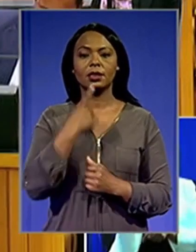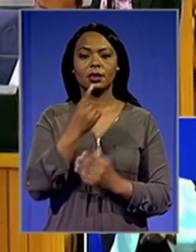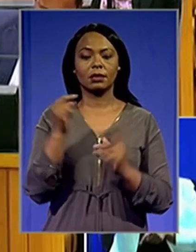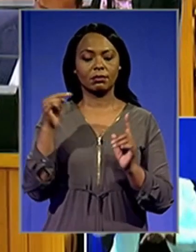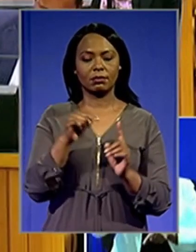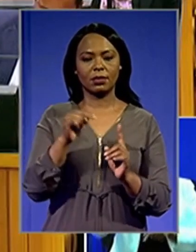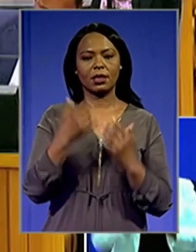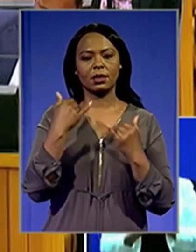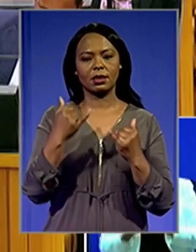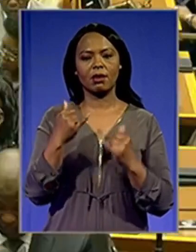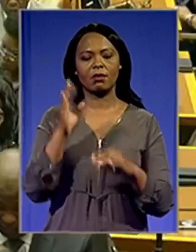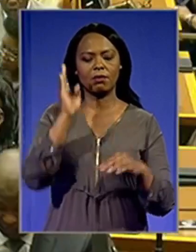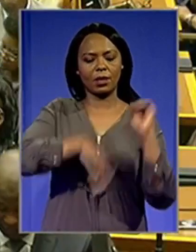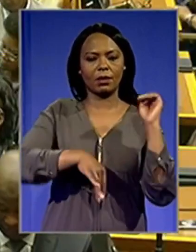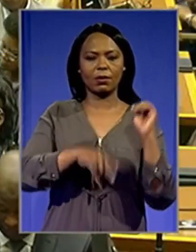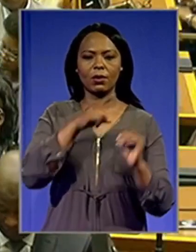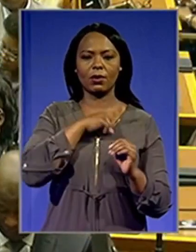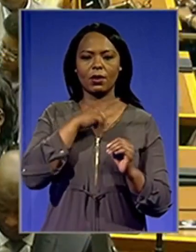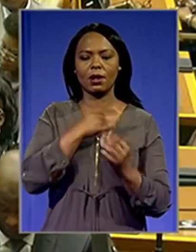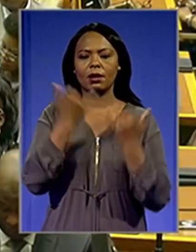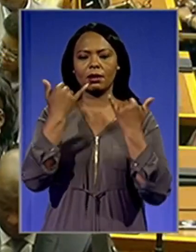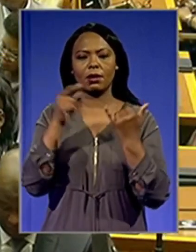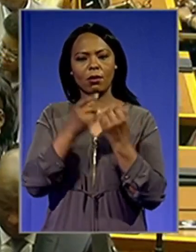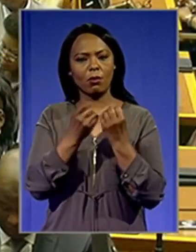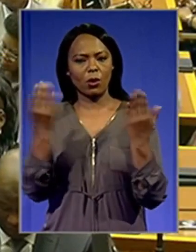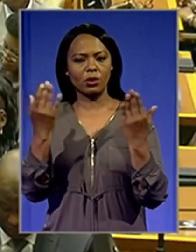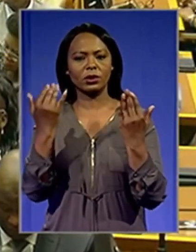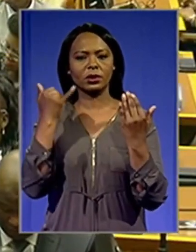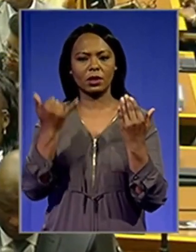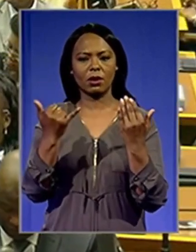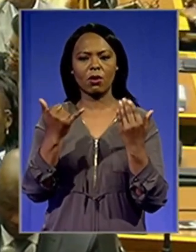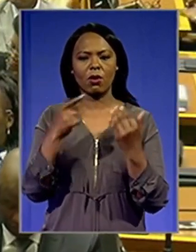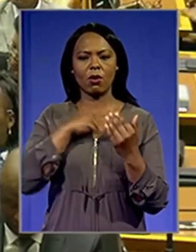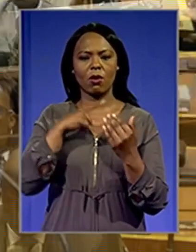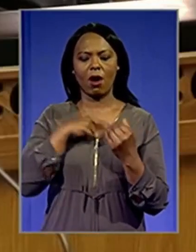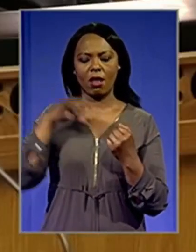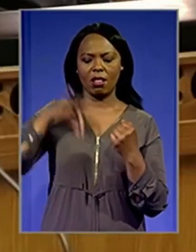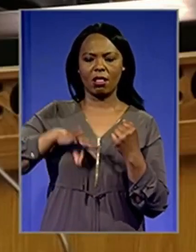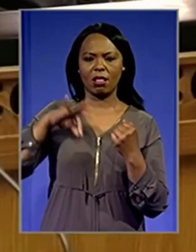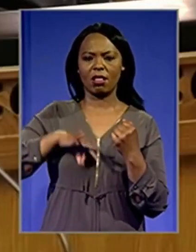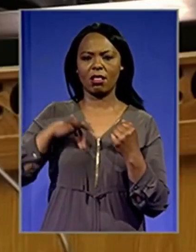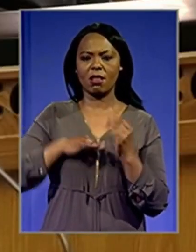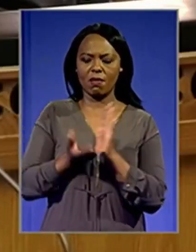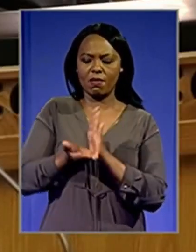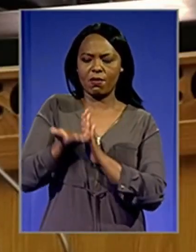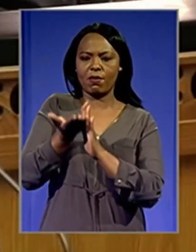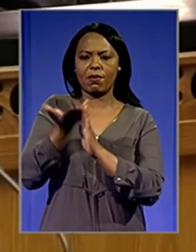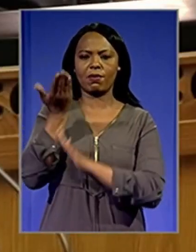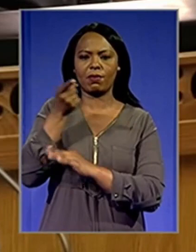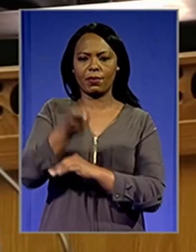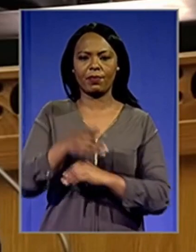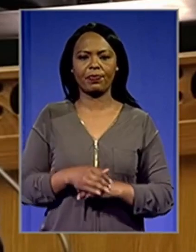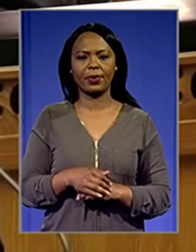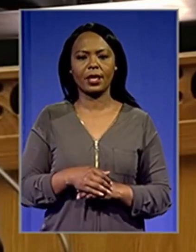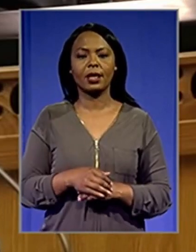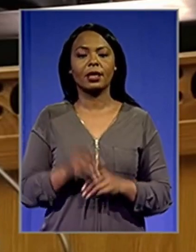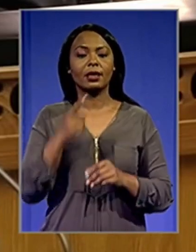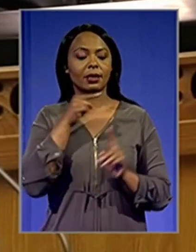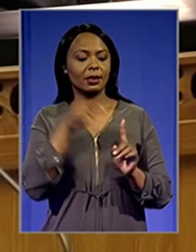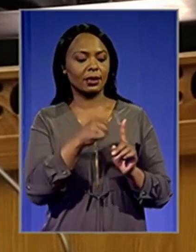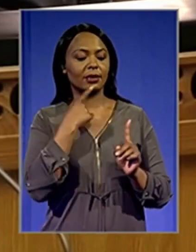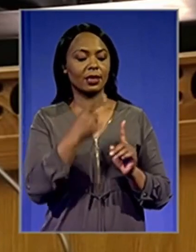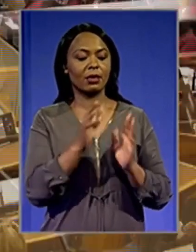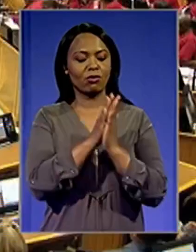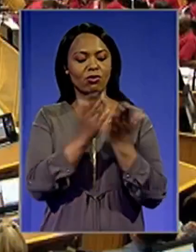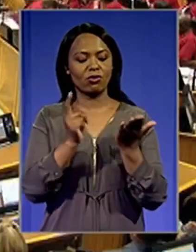mopresidente ka go dirisa baduela lekgetho go duelela matshelo a manoponopo a ditula tsa kabinete. Lekoko la re fa mopresidente ka fetola